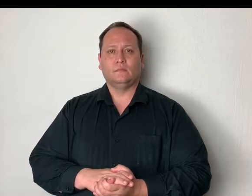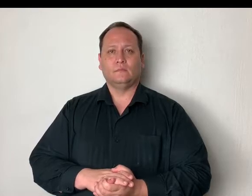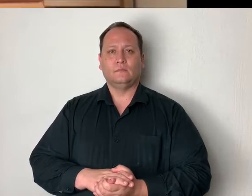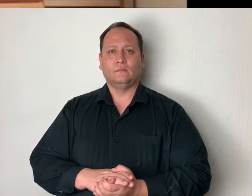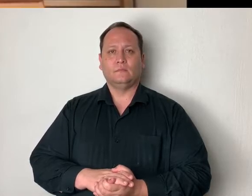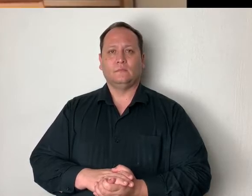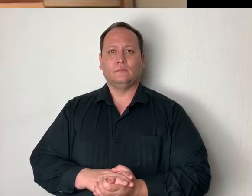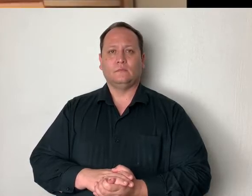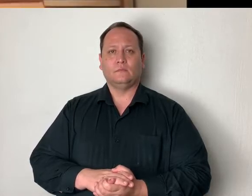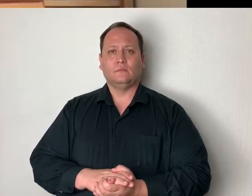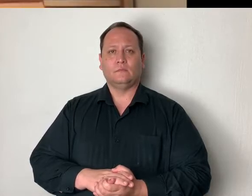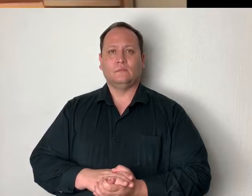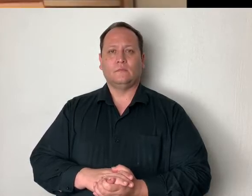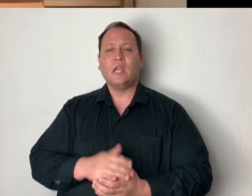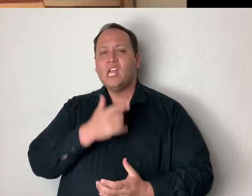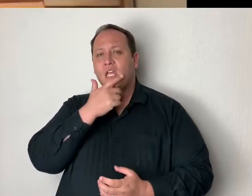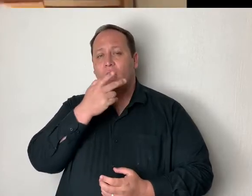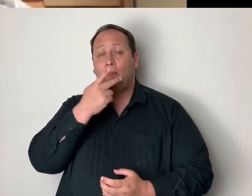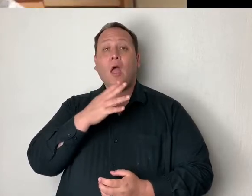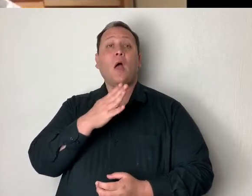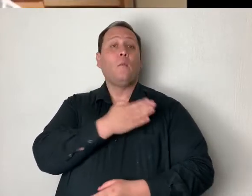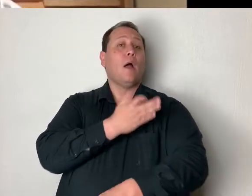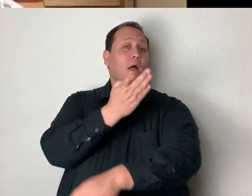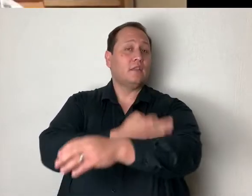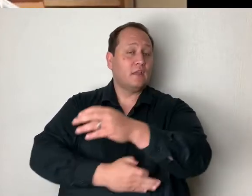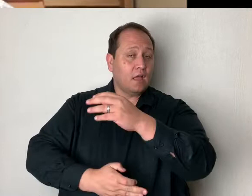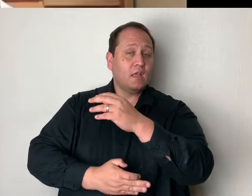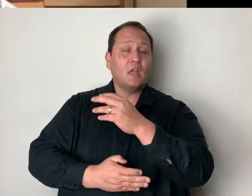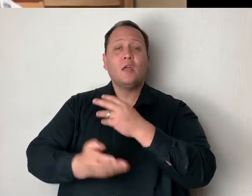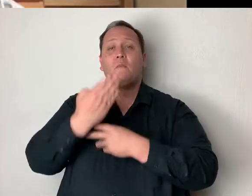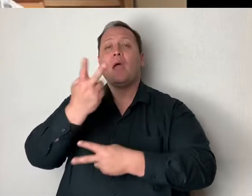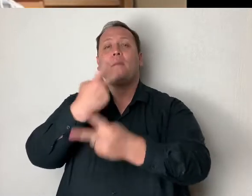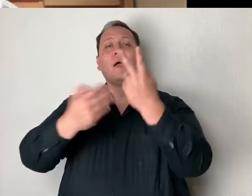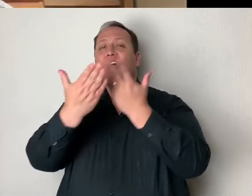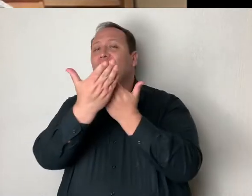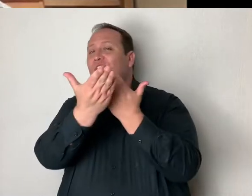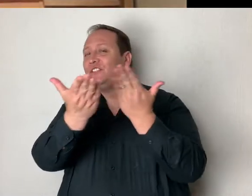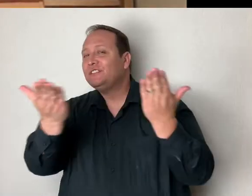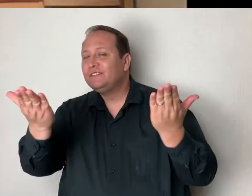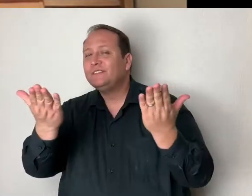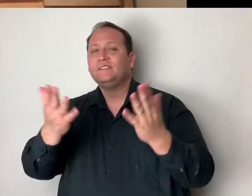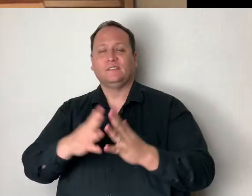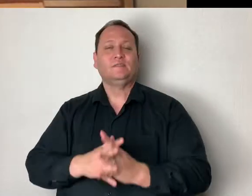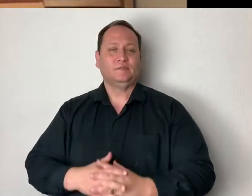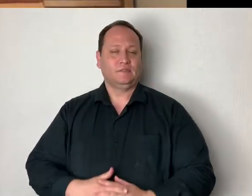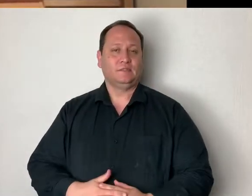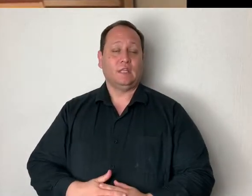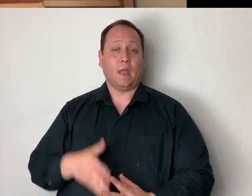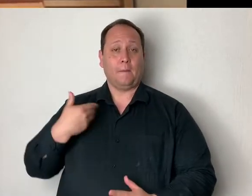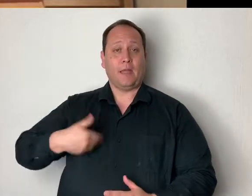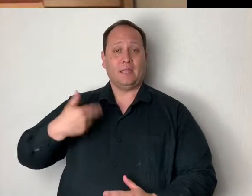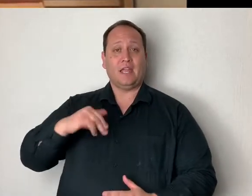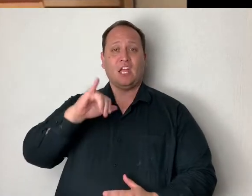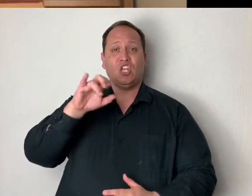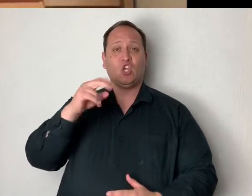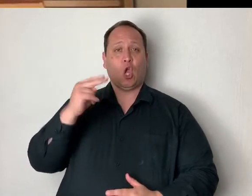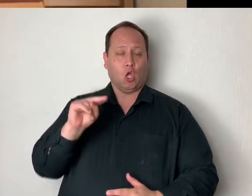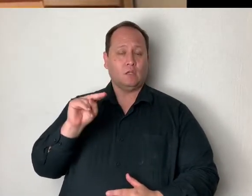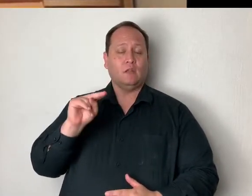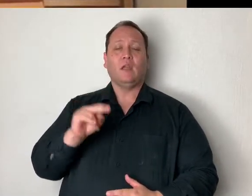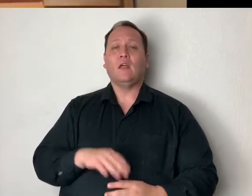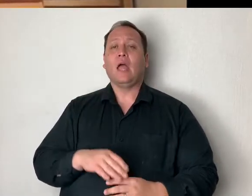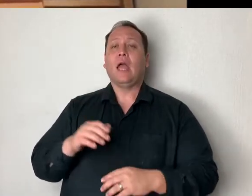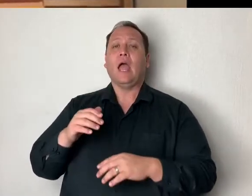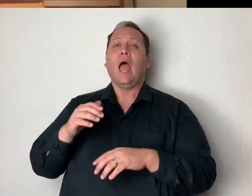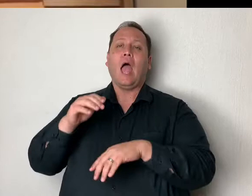Good afternoon and welcome. Buenas tardes, bienvenidos. My name is John Fanistil with the Friends of Friendship Park.